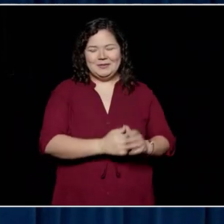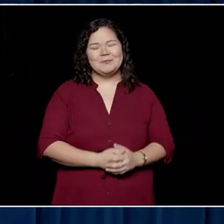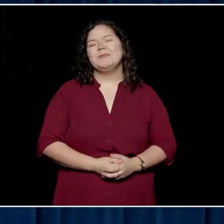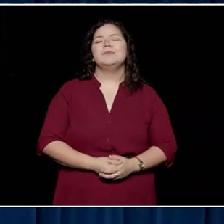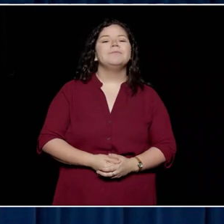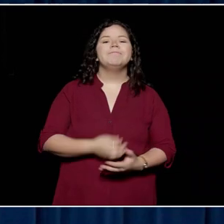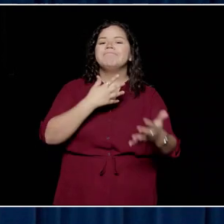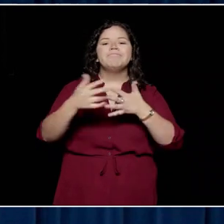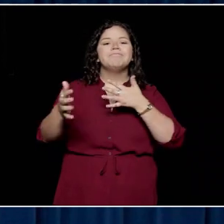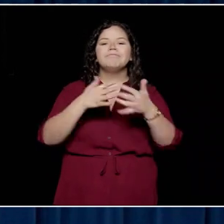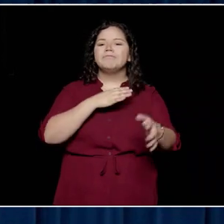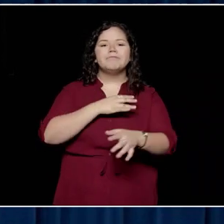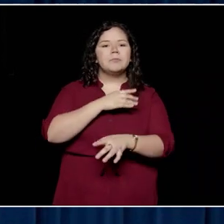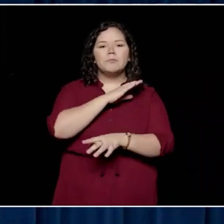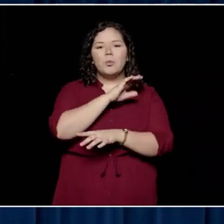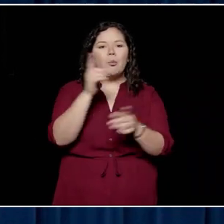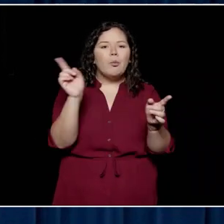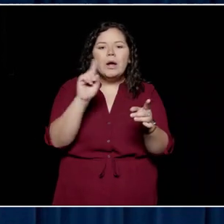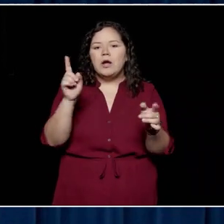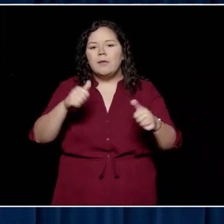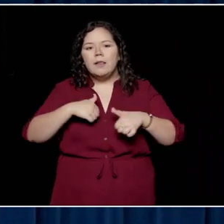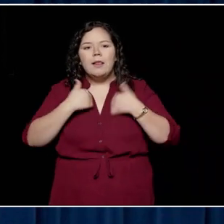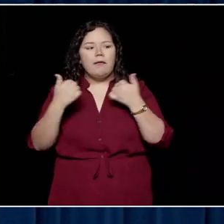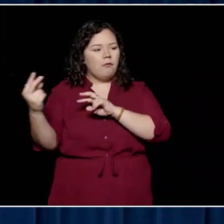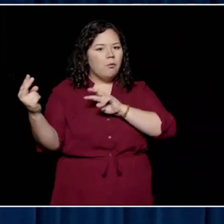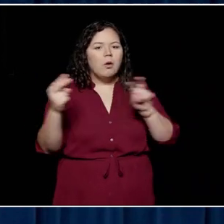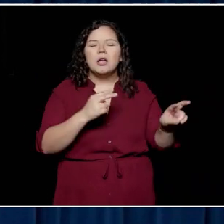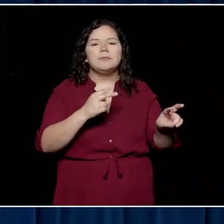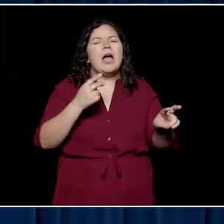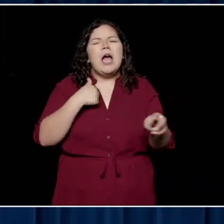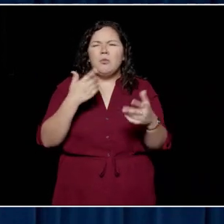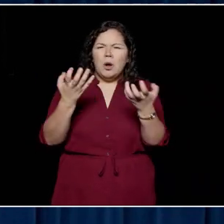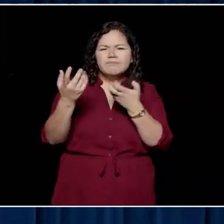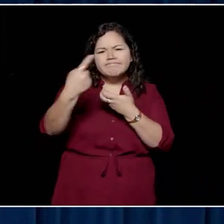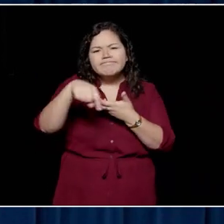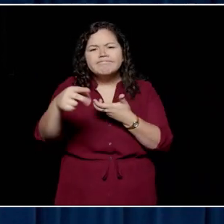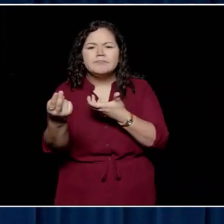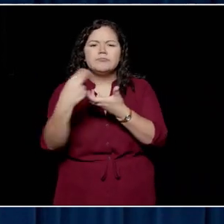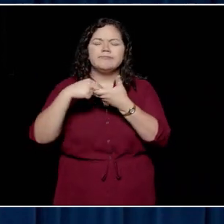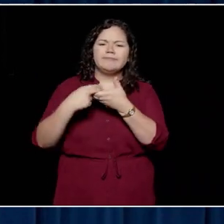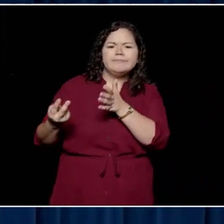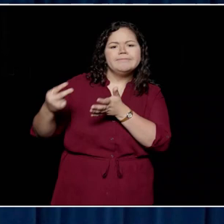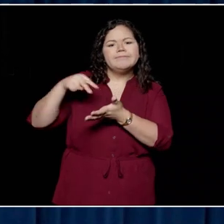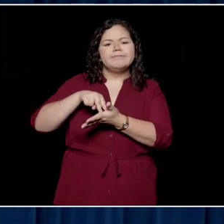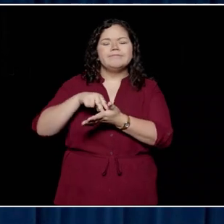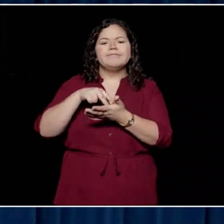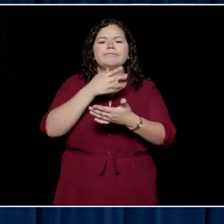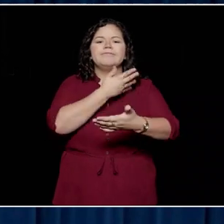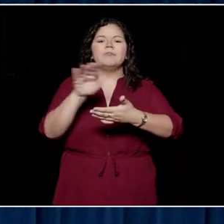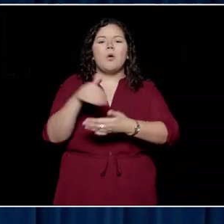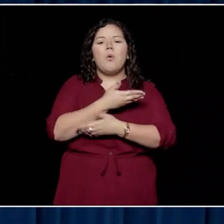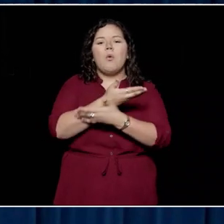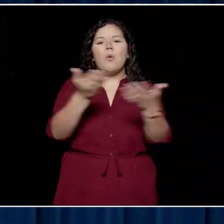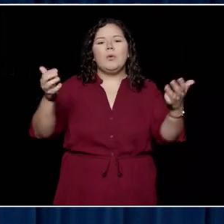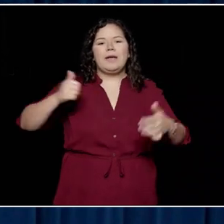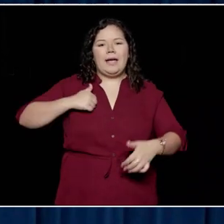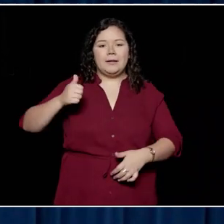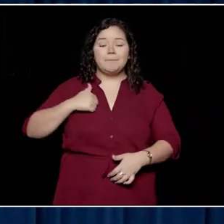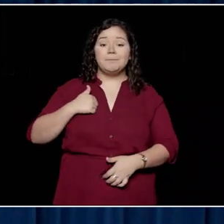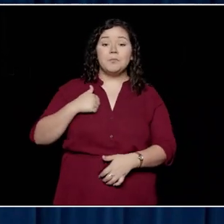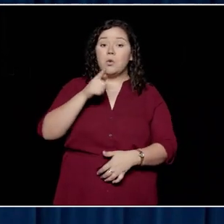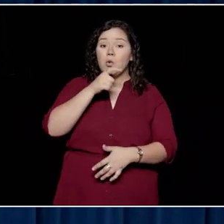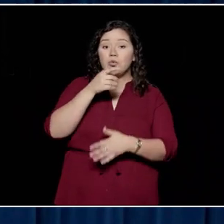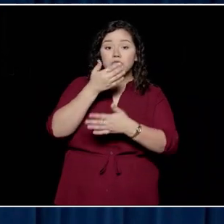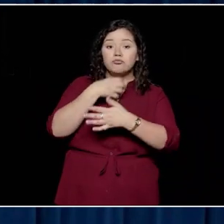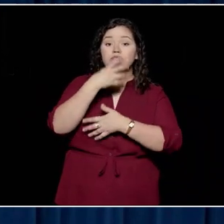Wherever you're watching from, I invite you to please stand and join us in the singing of O Canada, led by our